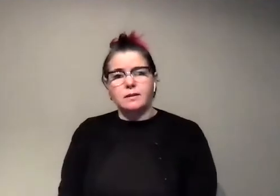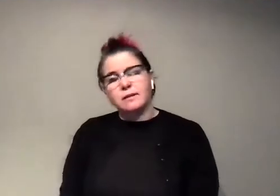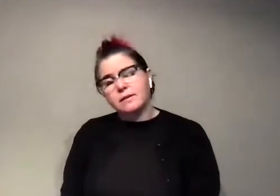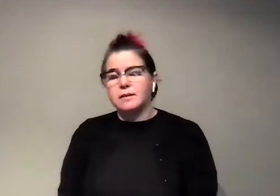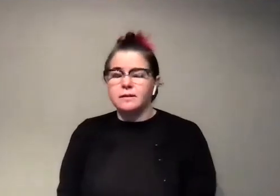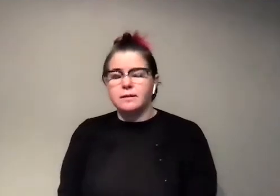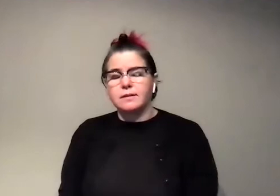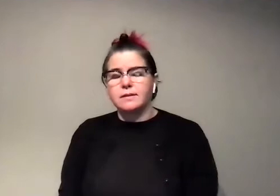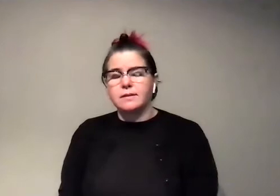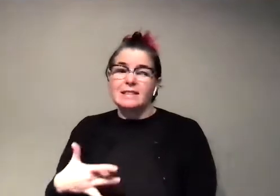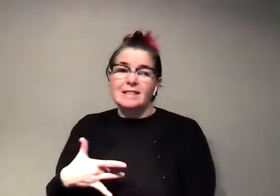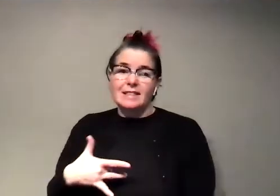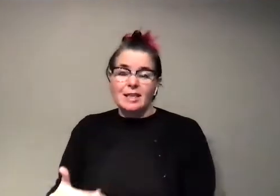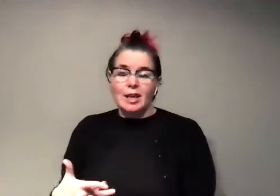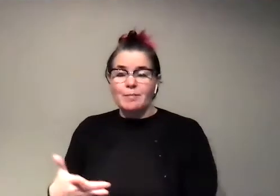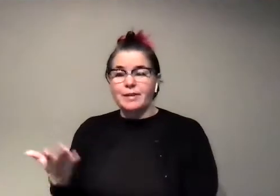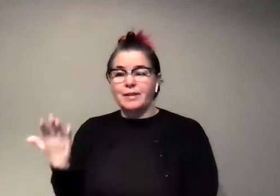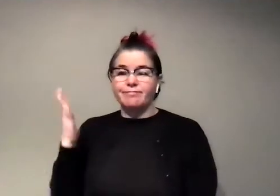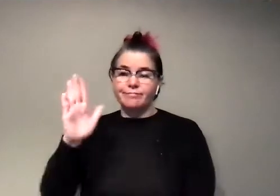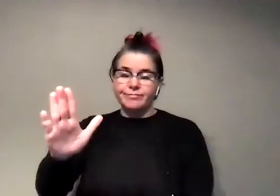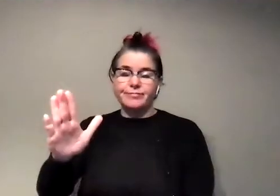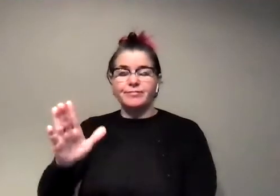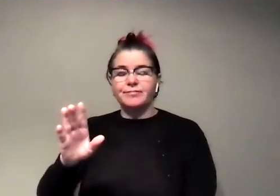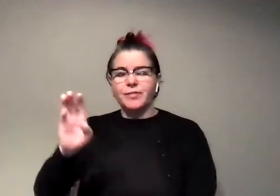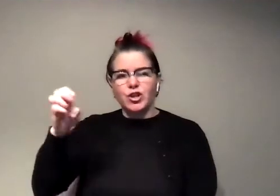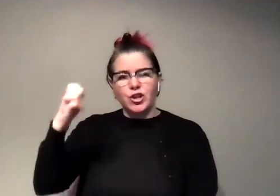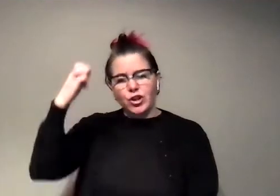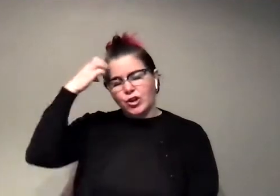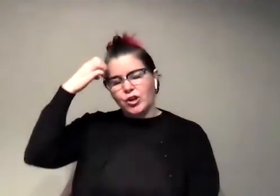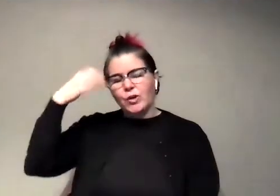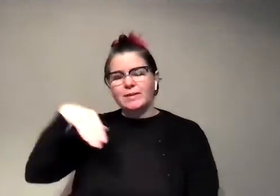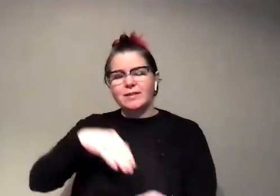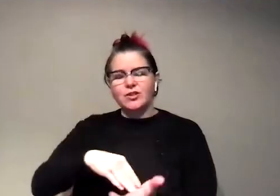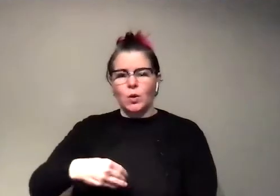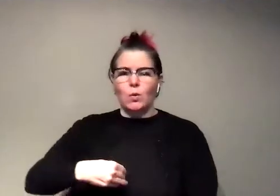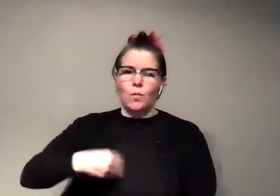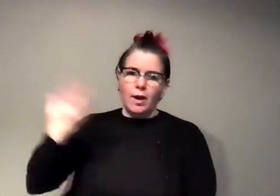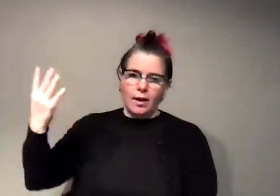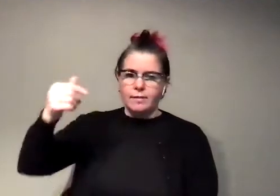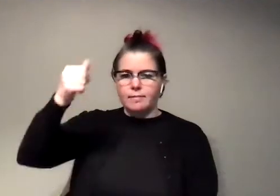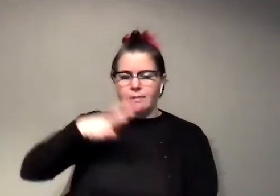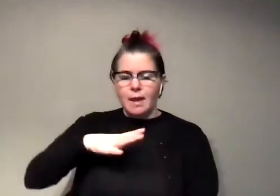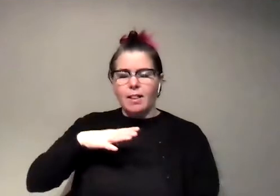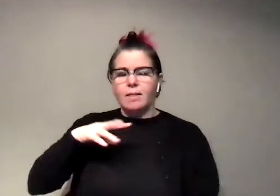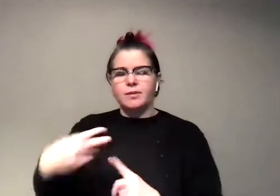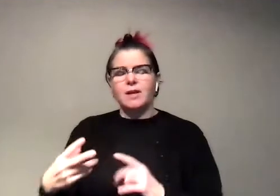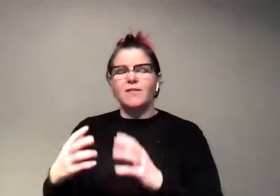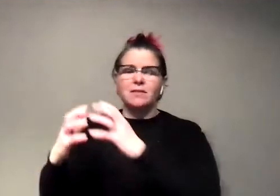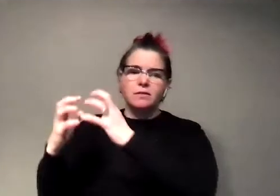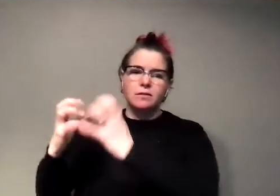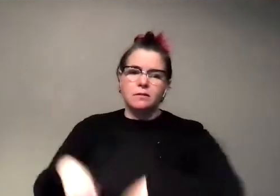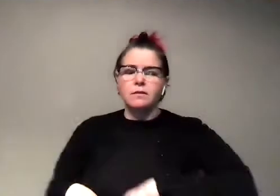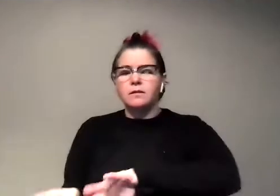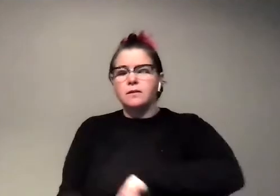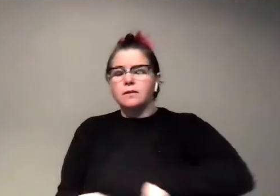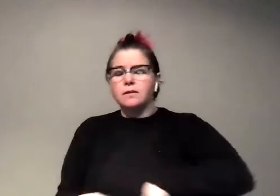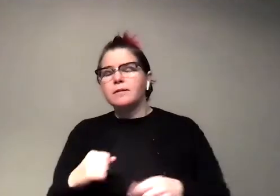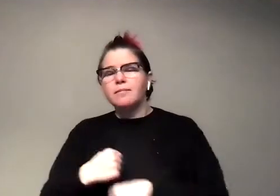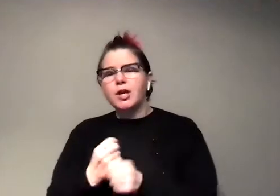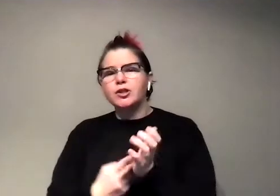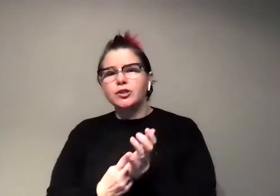it's typically only presented from like a Eurocentric perspective. So also try to break down those walls and like make sure that if you